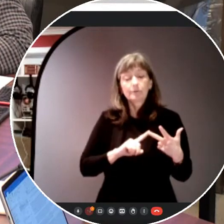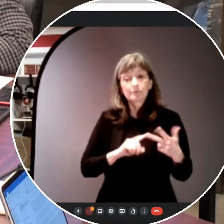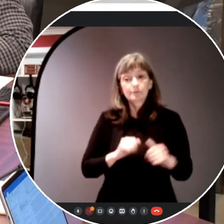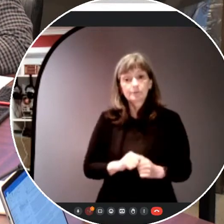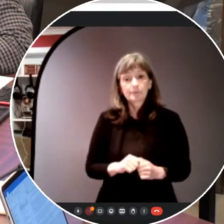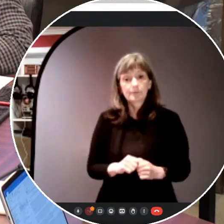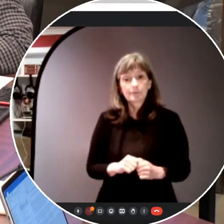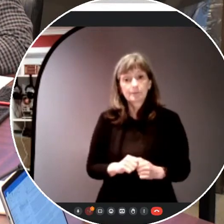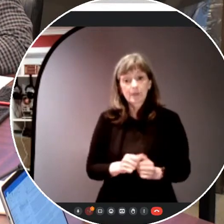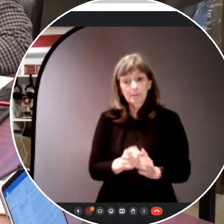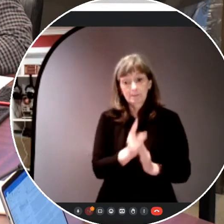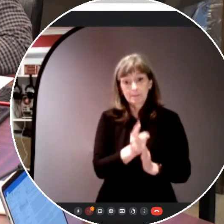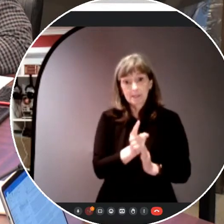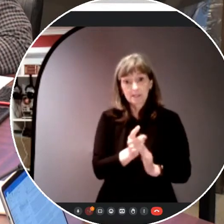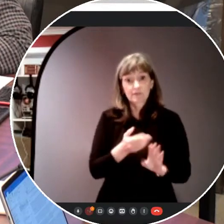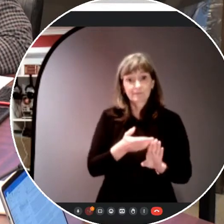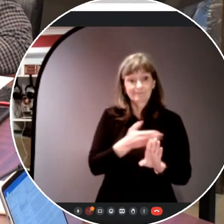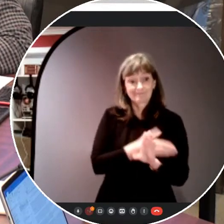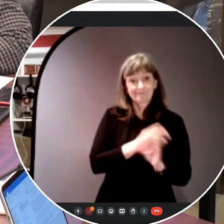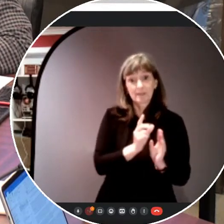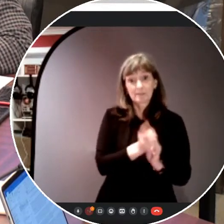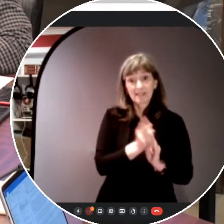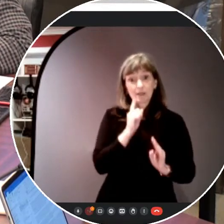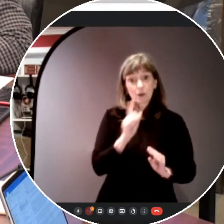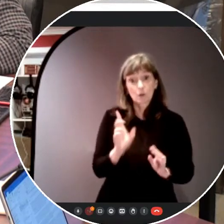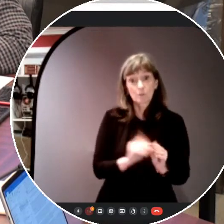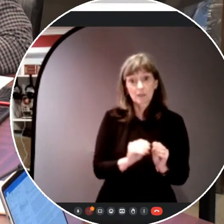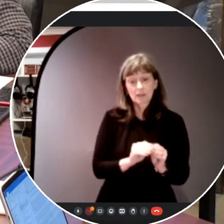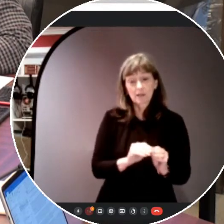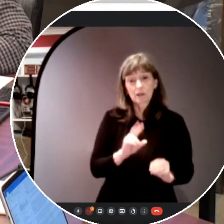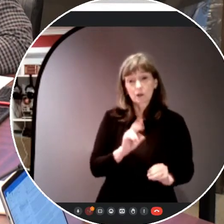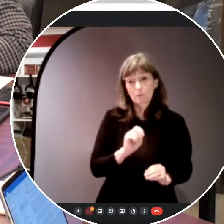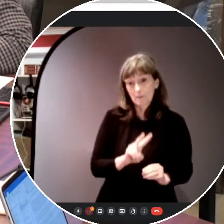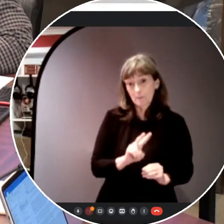of the minutes from our last board meeting on November. Yeah.